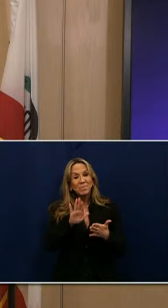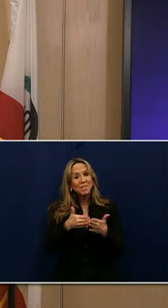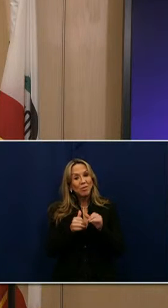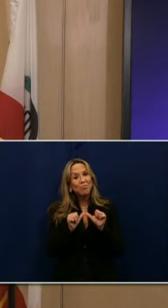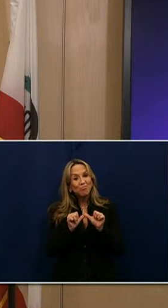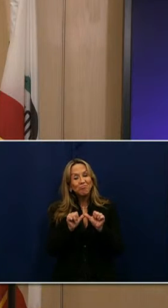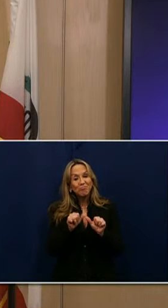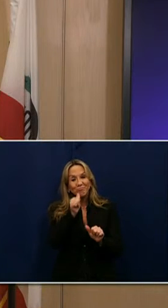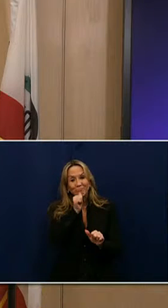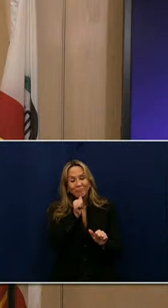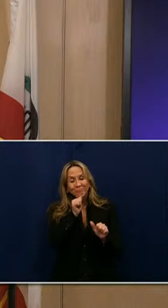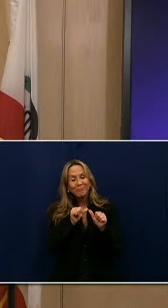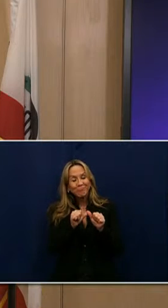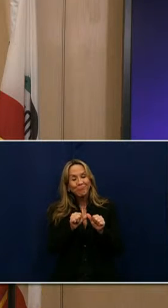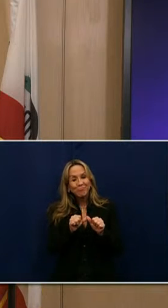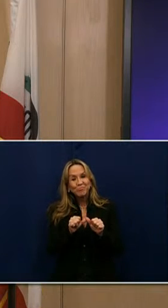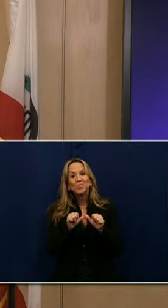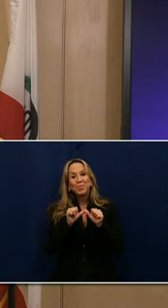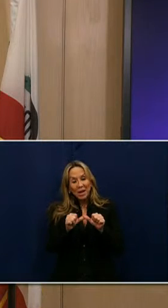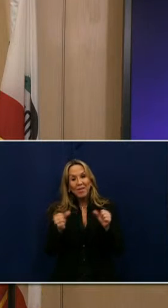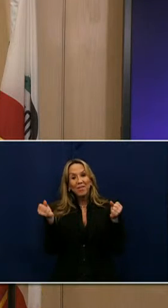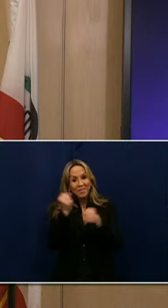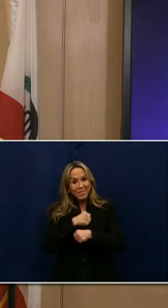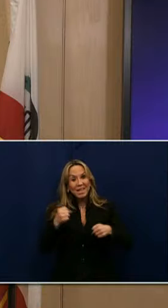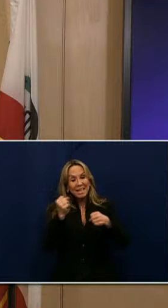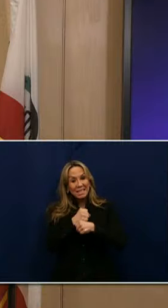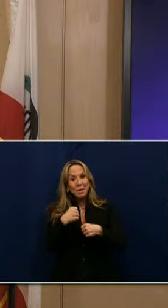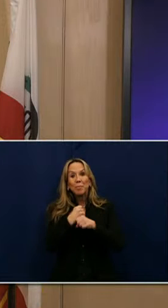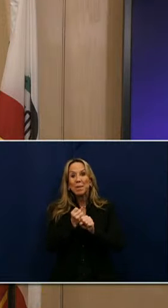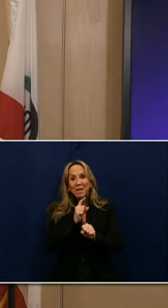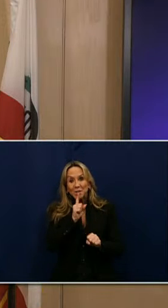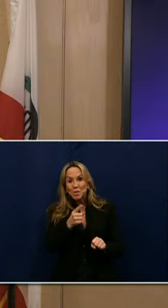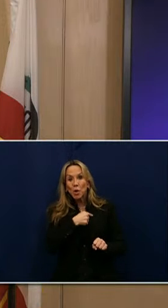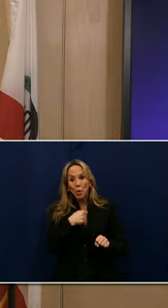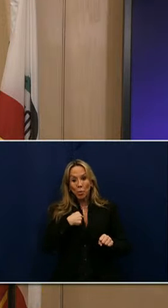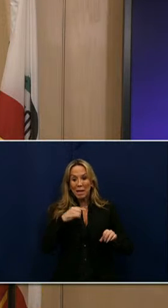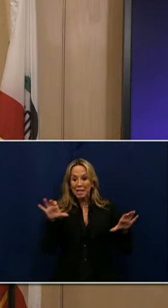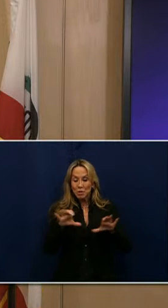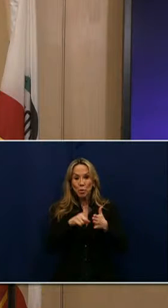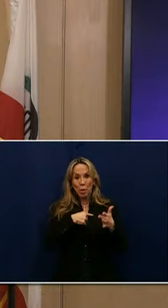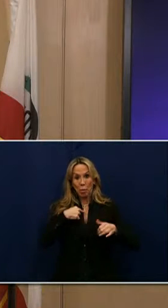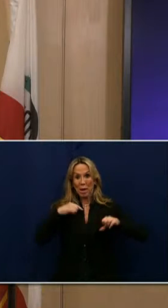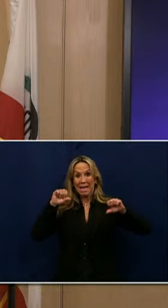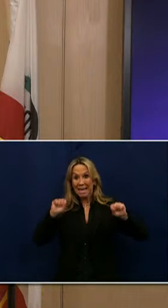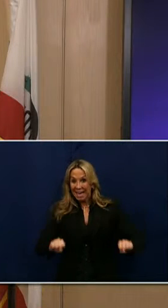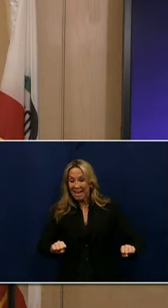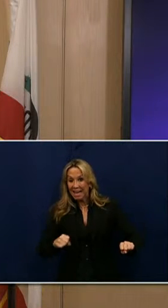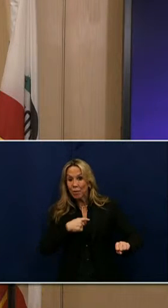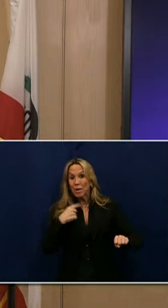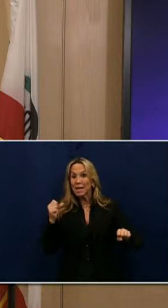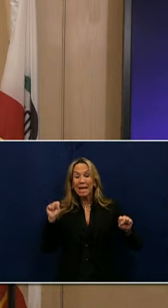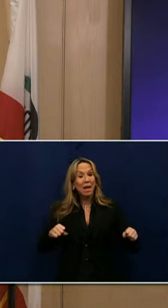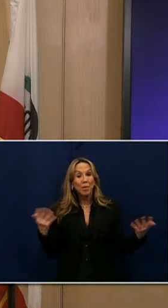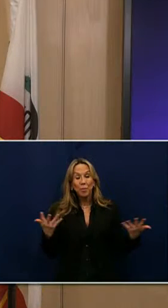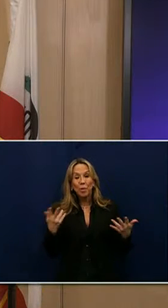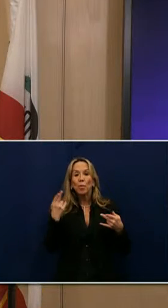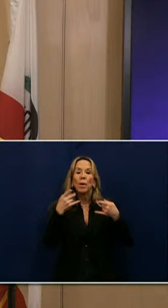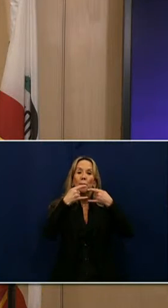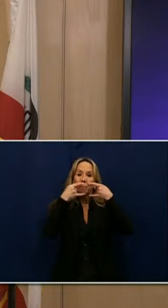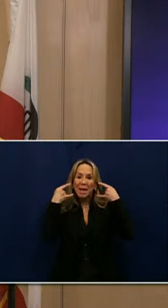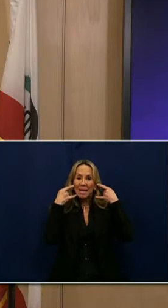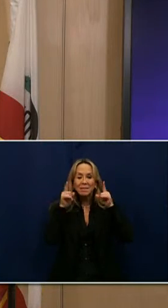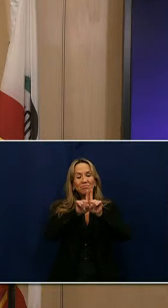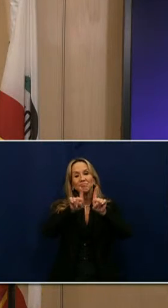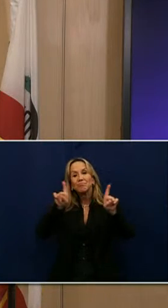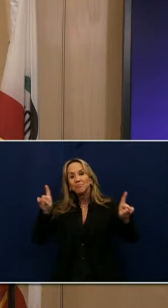there. Let's keep fighting this fight. Let's make sure we do the things we can do, which is wearing those masks, maintaining the